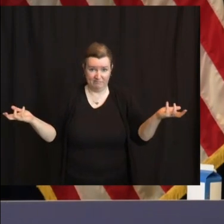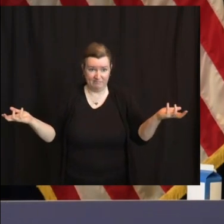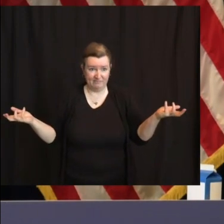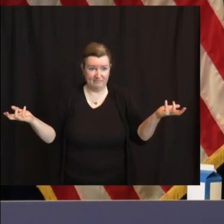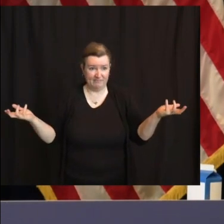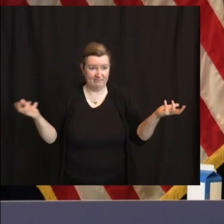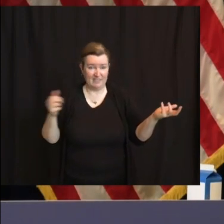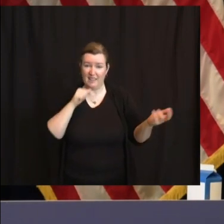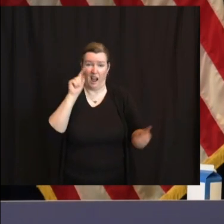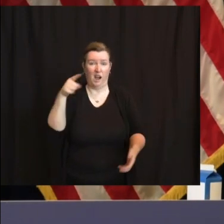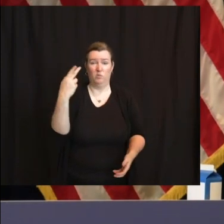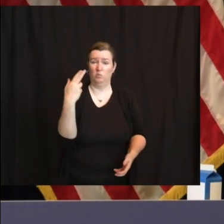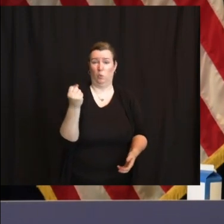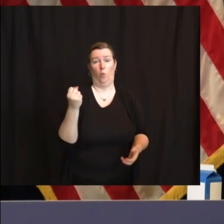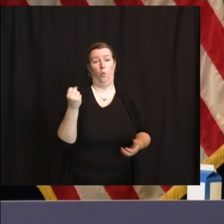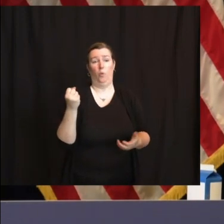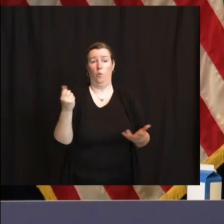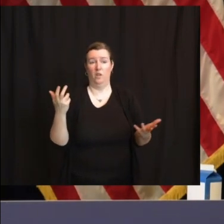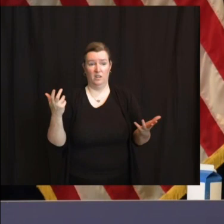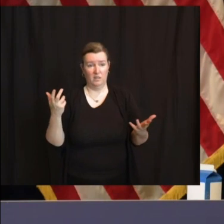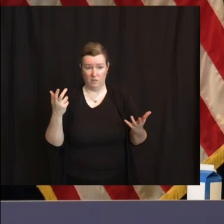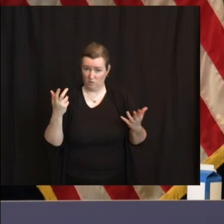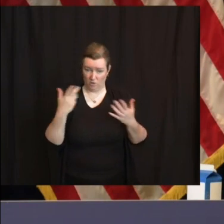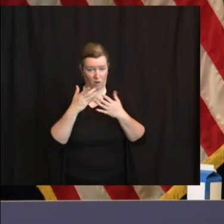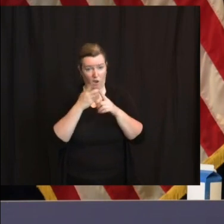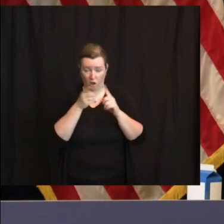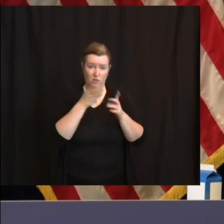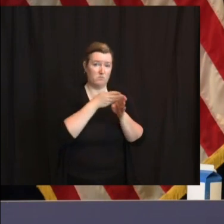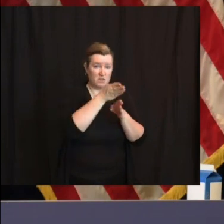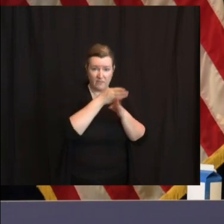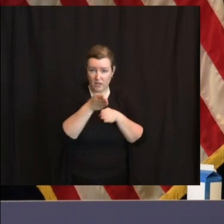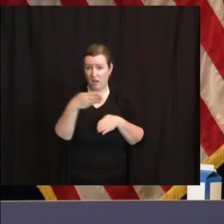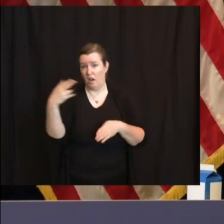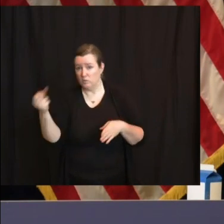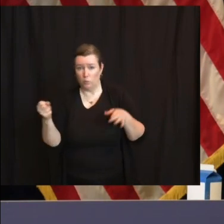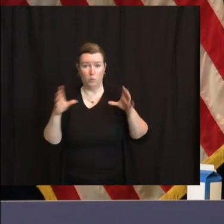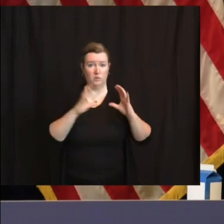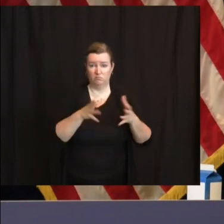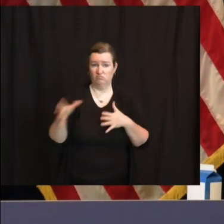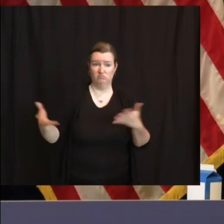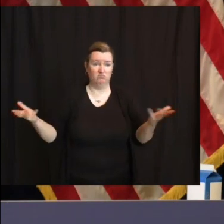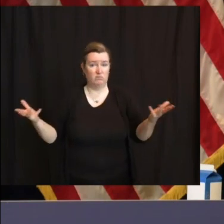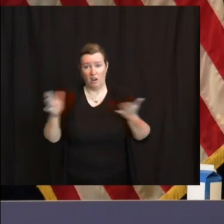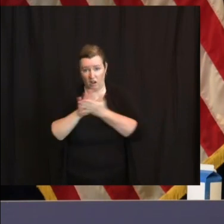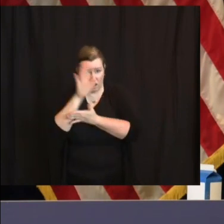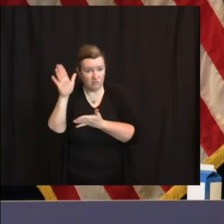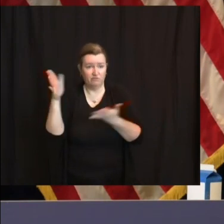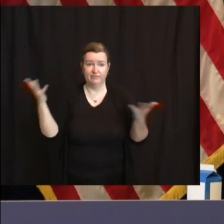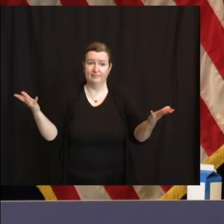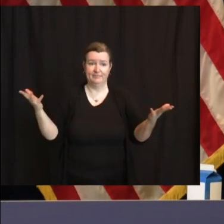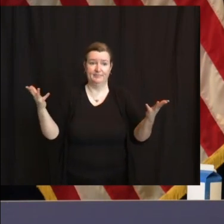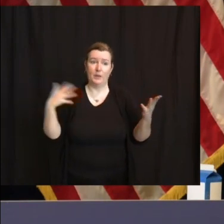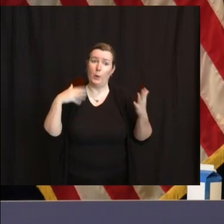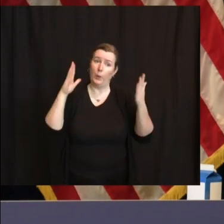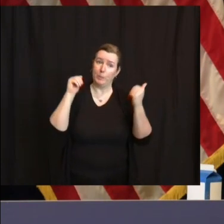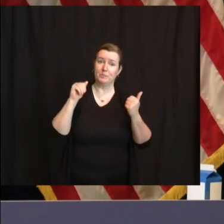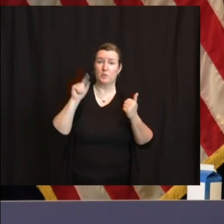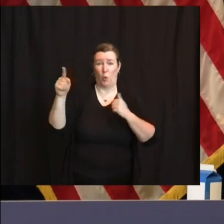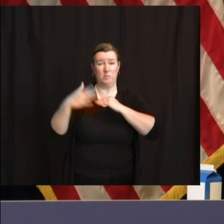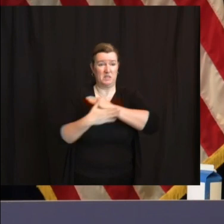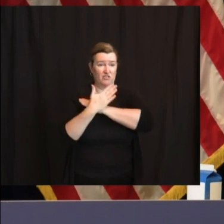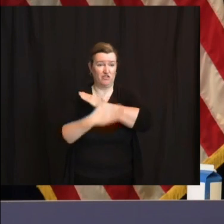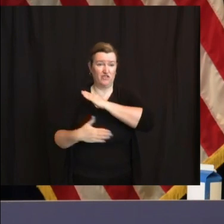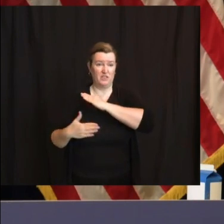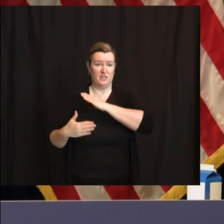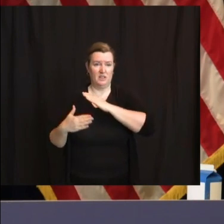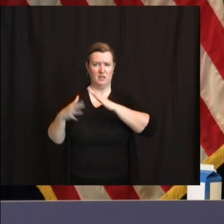all levels. I'm hoping to get to the beach. I've just checked the weather report. It's not terribly hospitable, but my